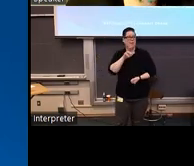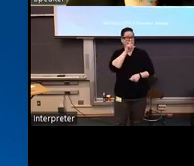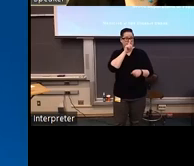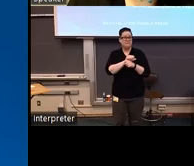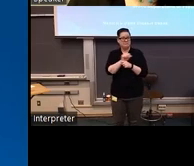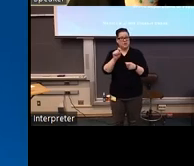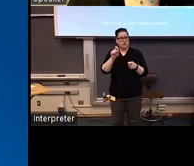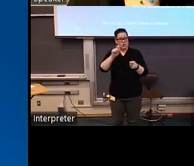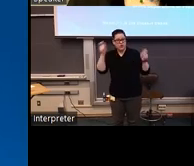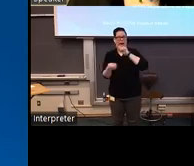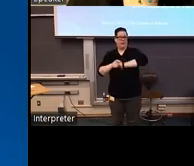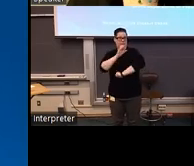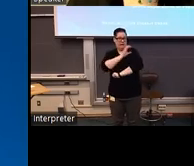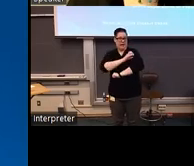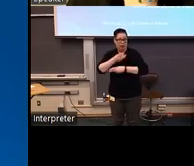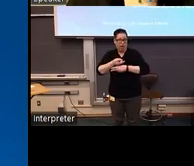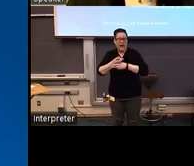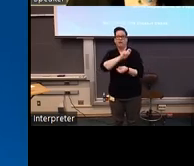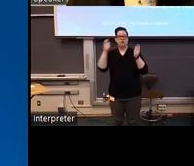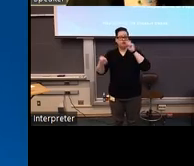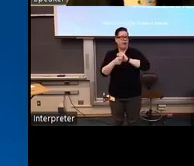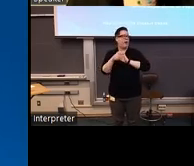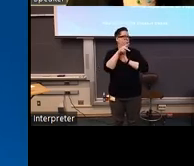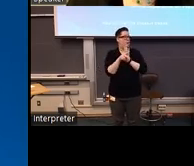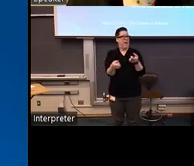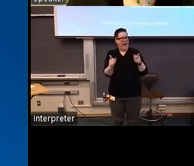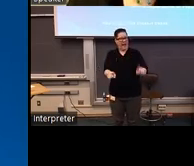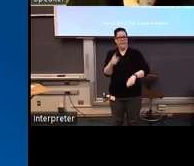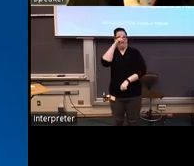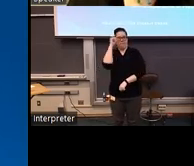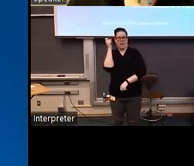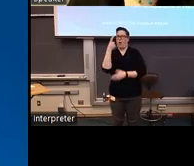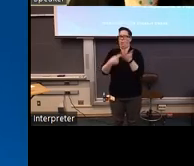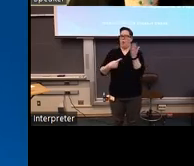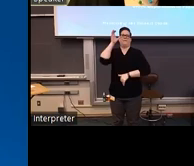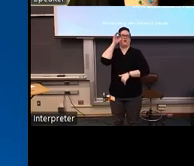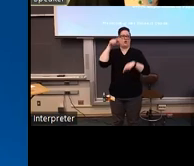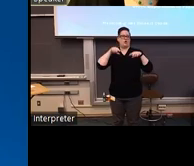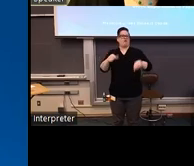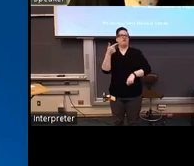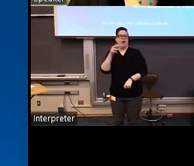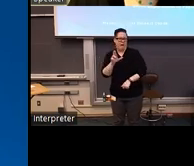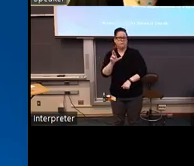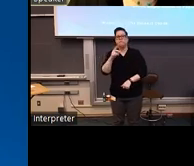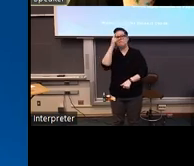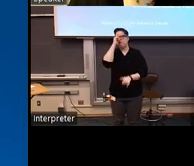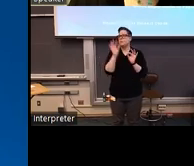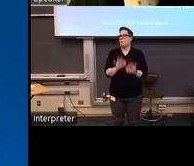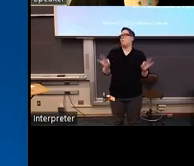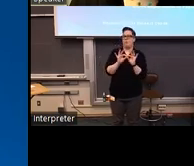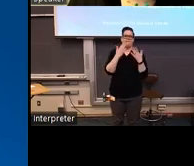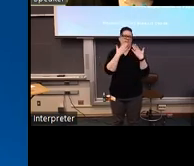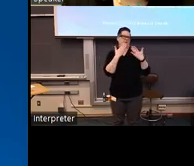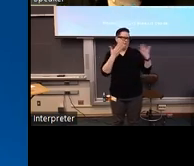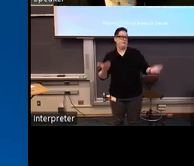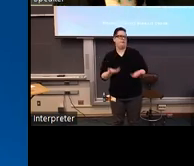in clinical care and our protocols have occurred because of things that happened in these grand rounds. So I really think it's important. And I thank you all for being